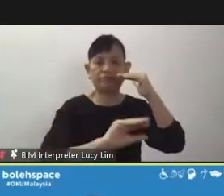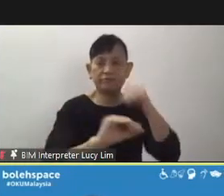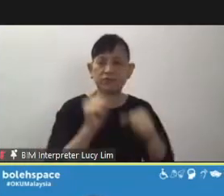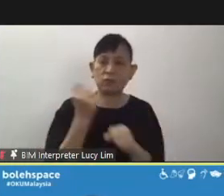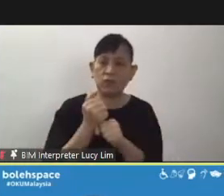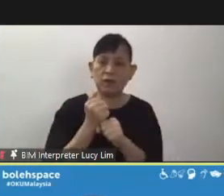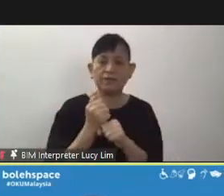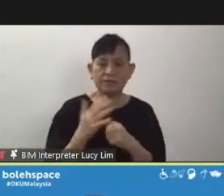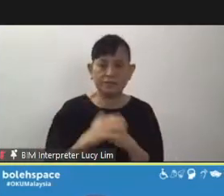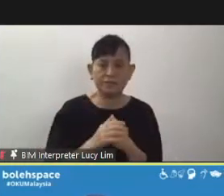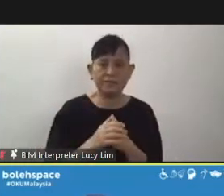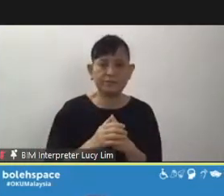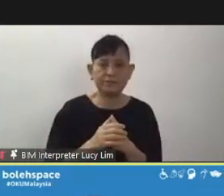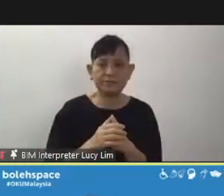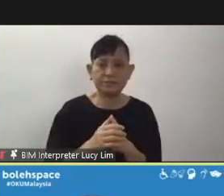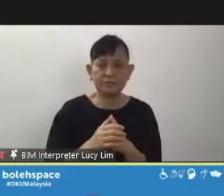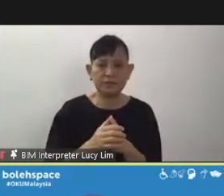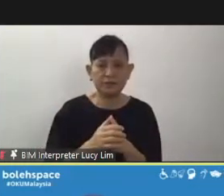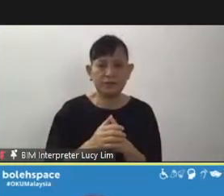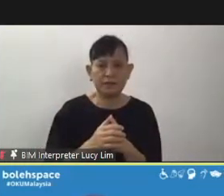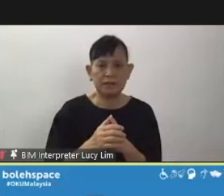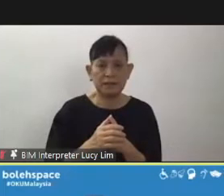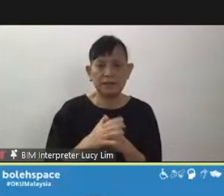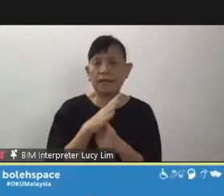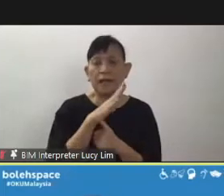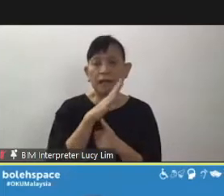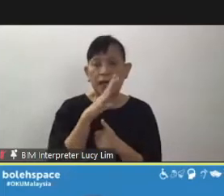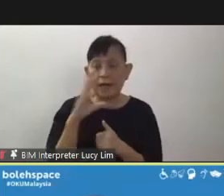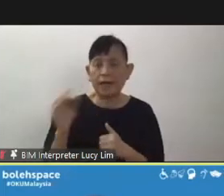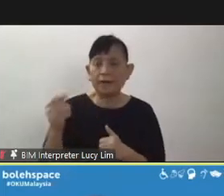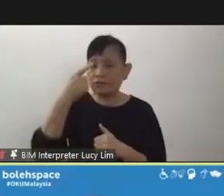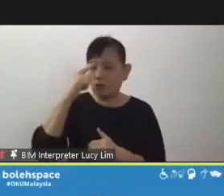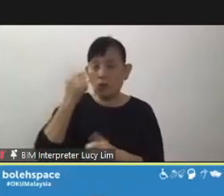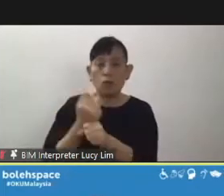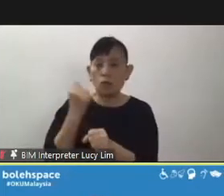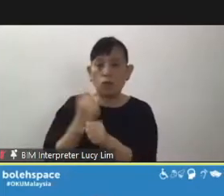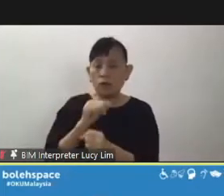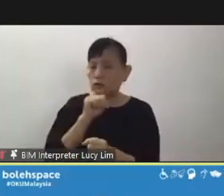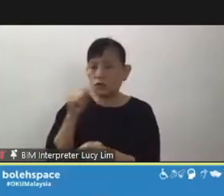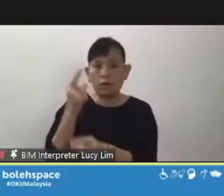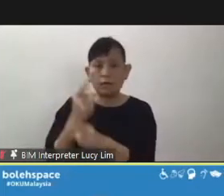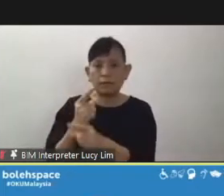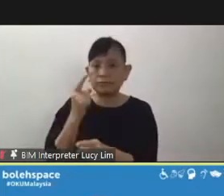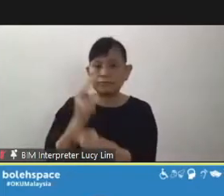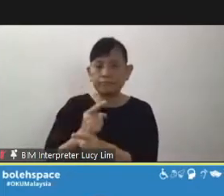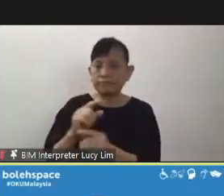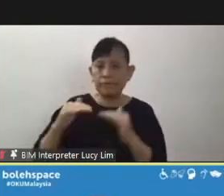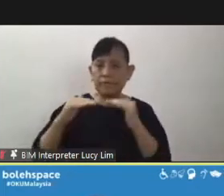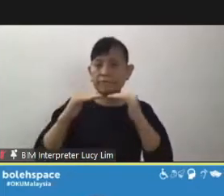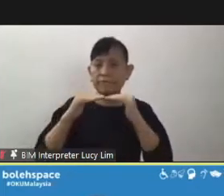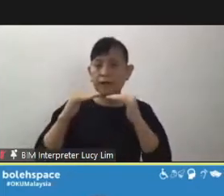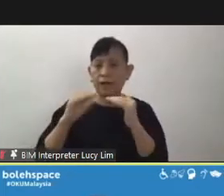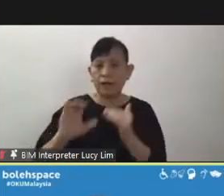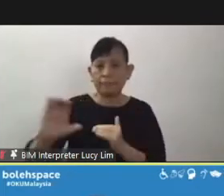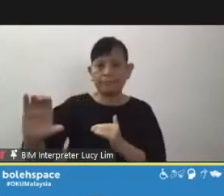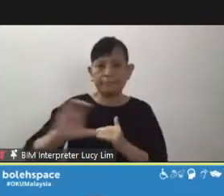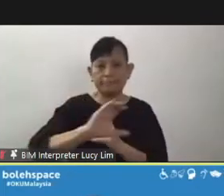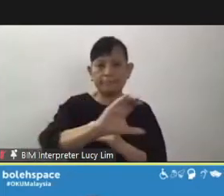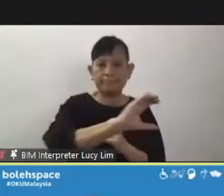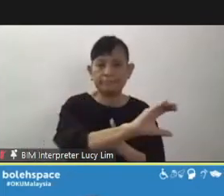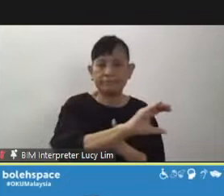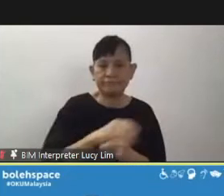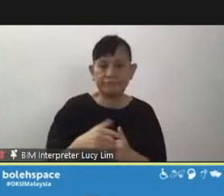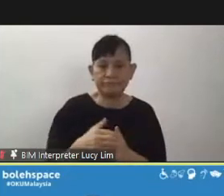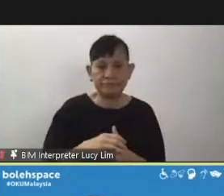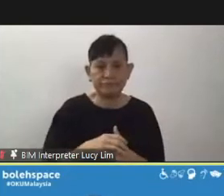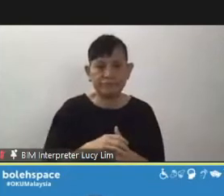is more accurate term. Unequitable work distribution to them. Sometimes not all PWD, you have to understand their